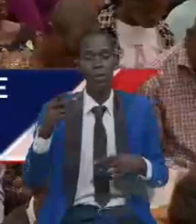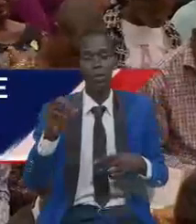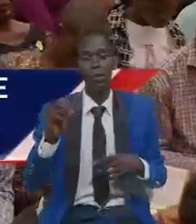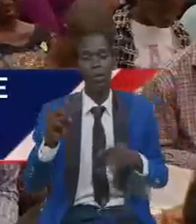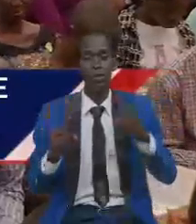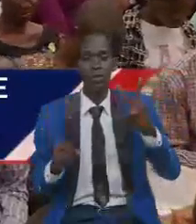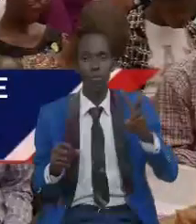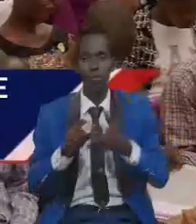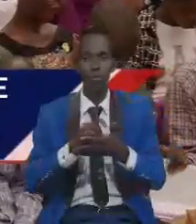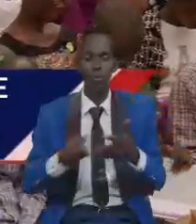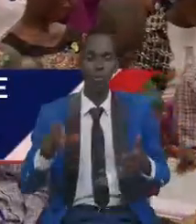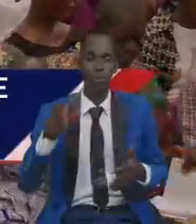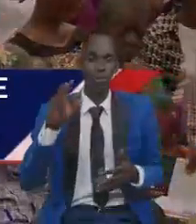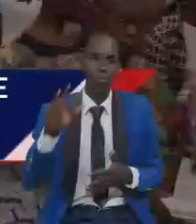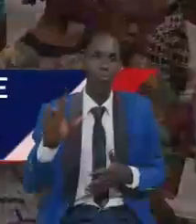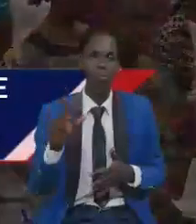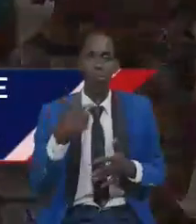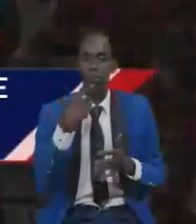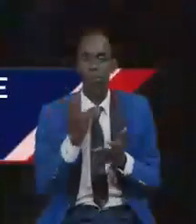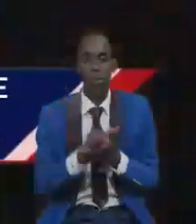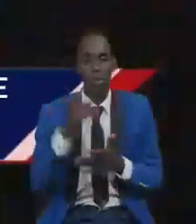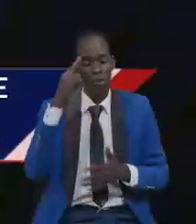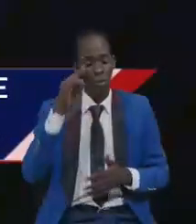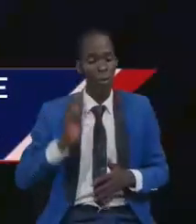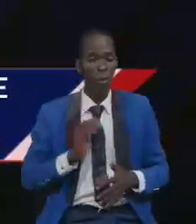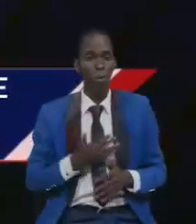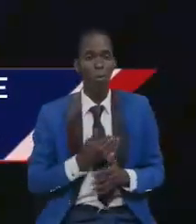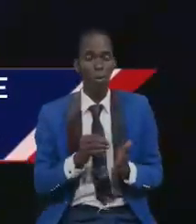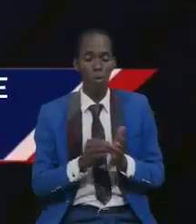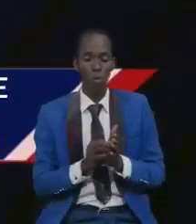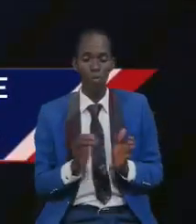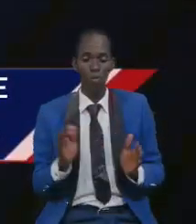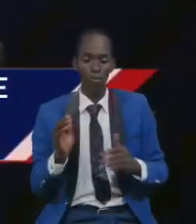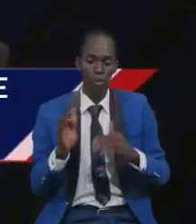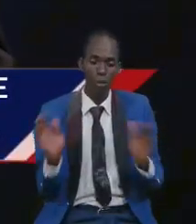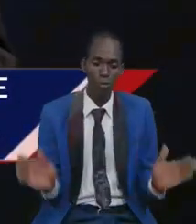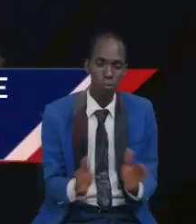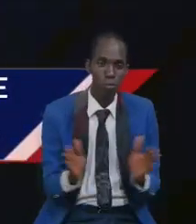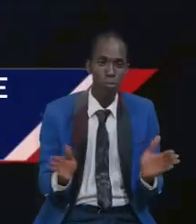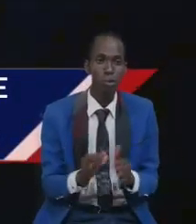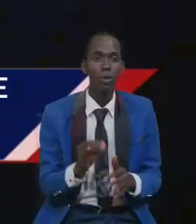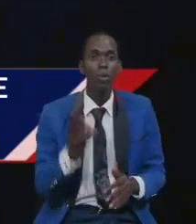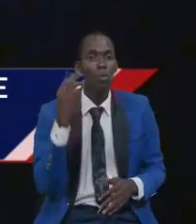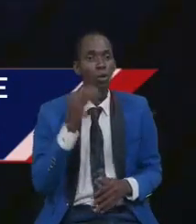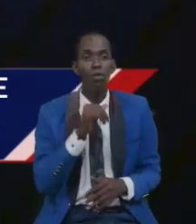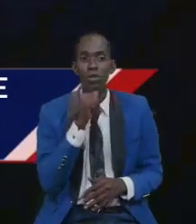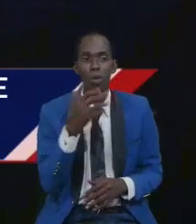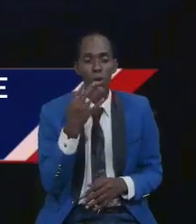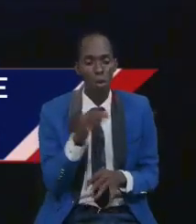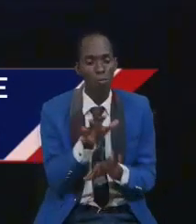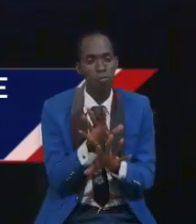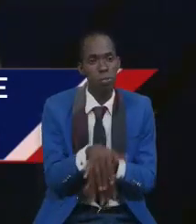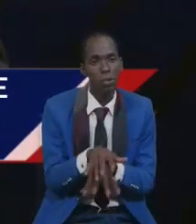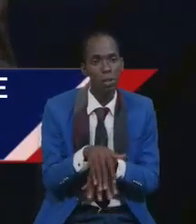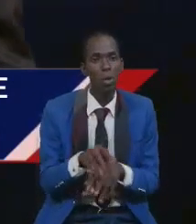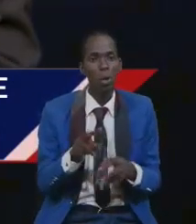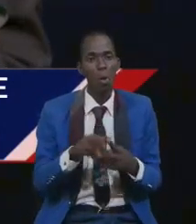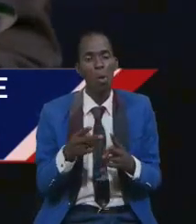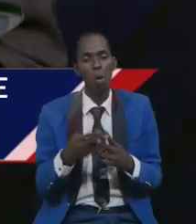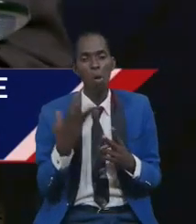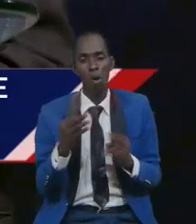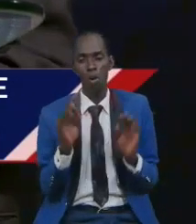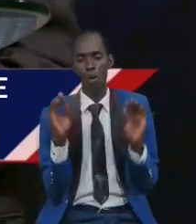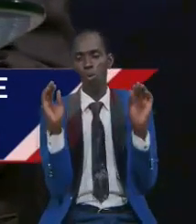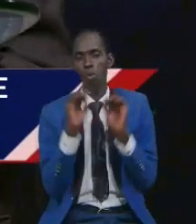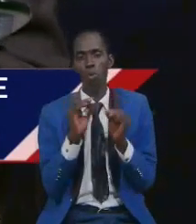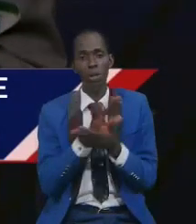our exhortation was not of deceit, nor of uncleanness, nor in guile. Look